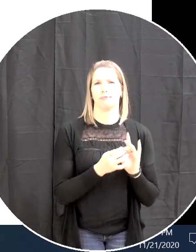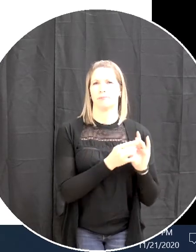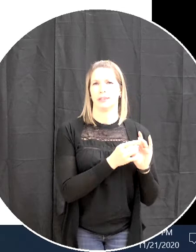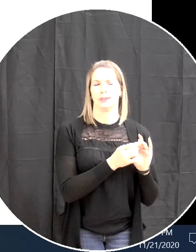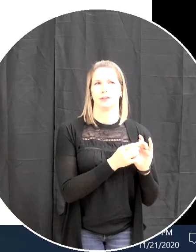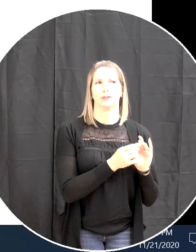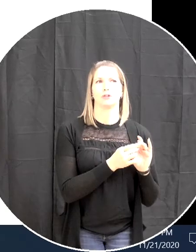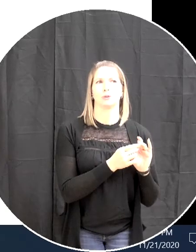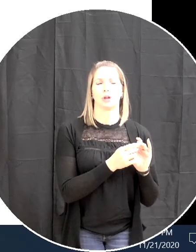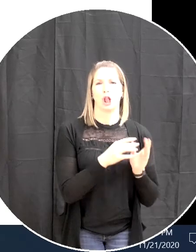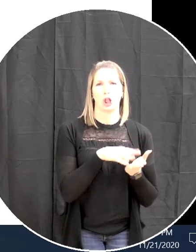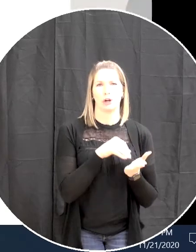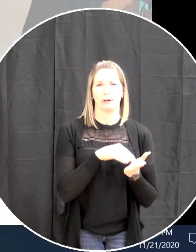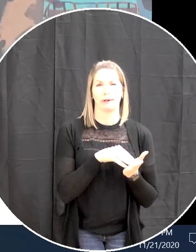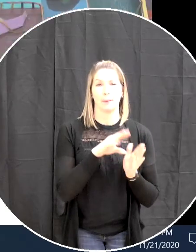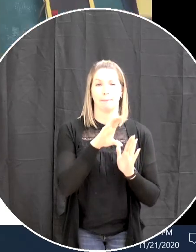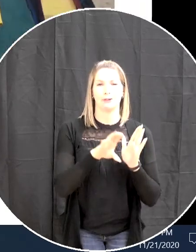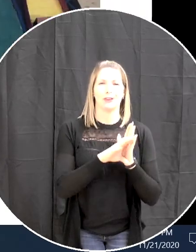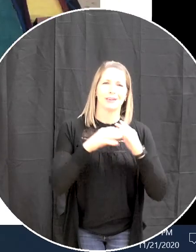students.